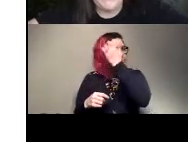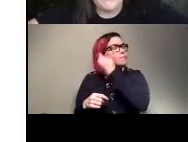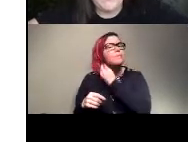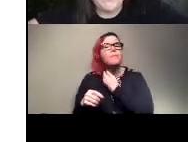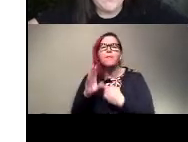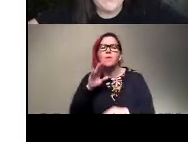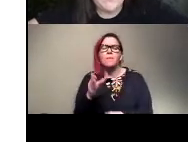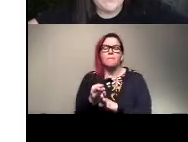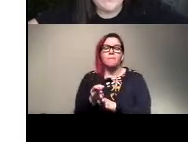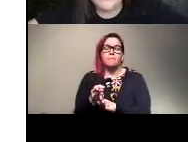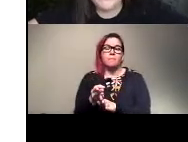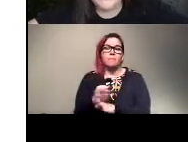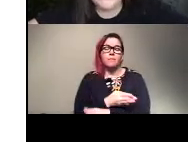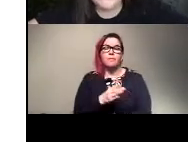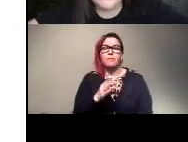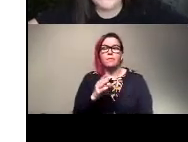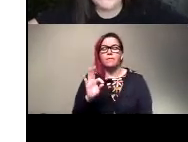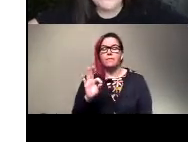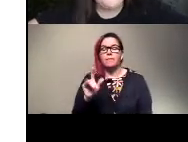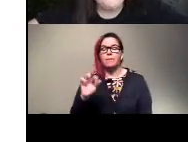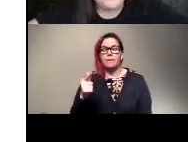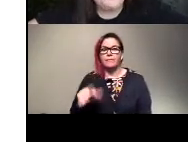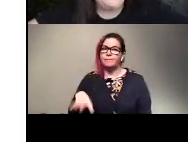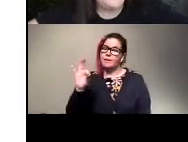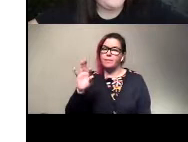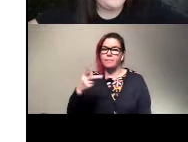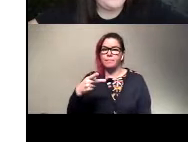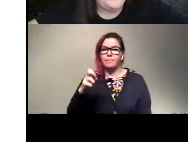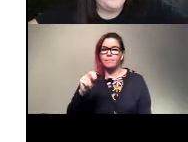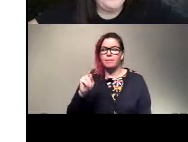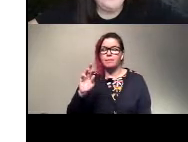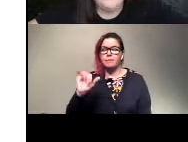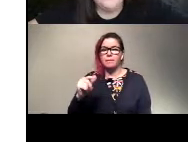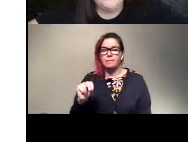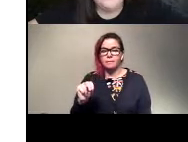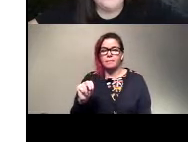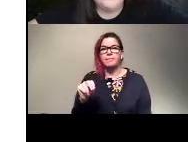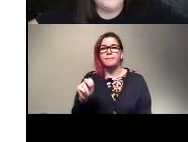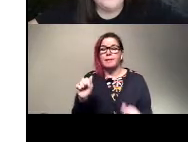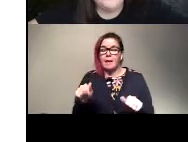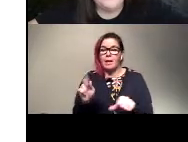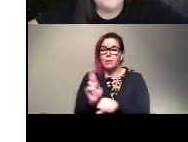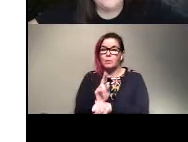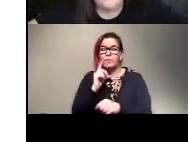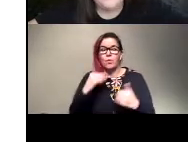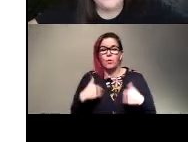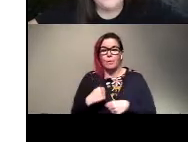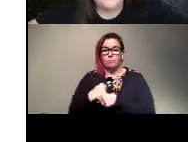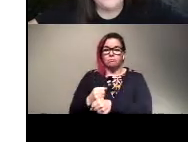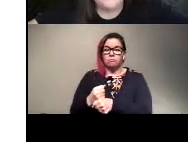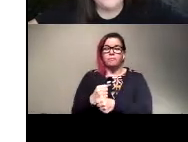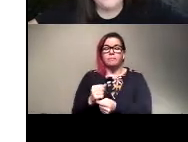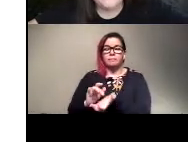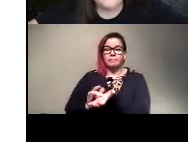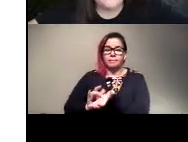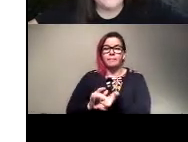before Alexander Fleming discovered penicillin, and we were able to use that for human production